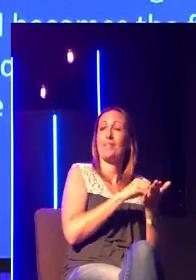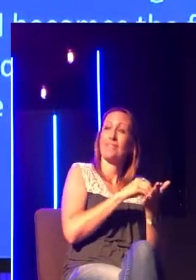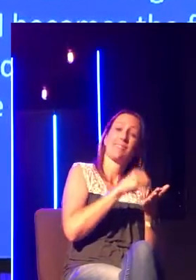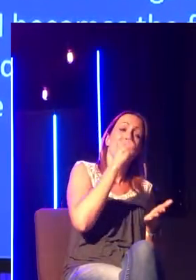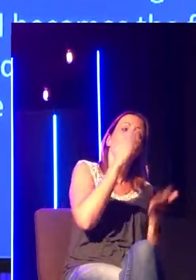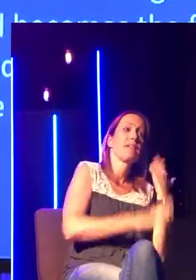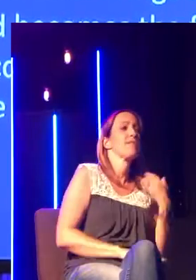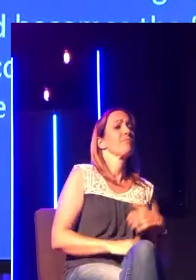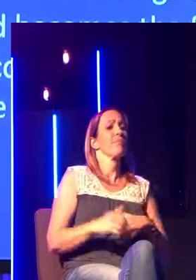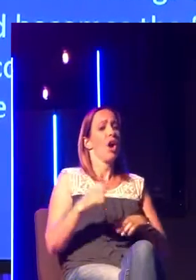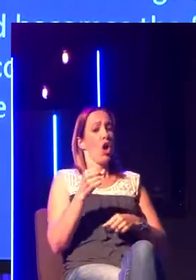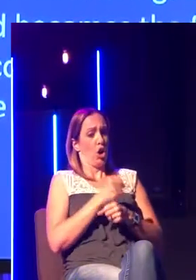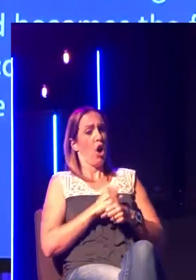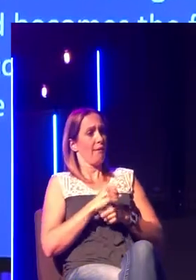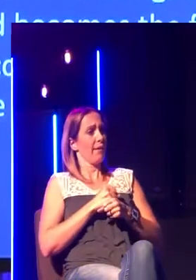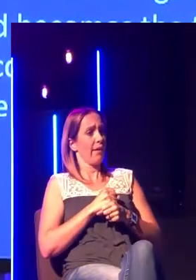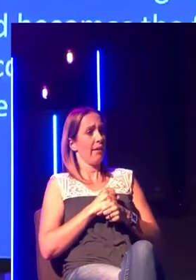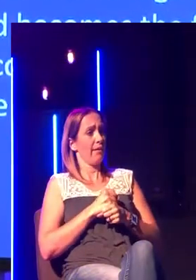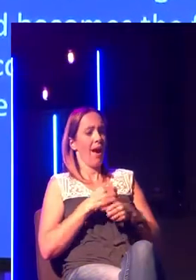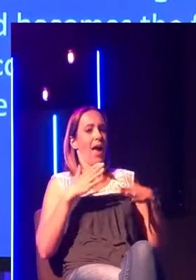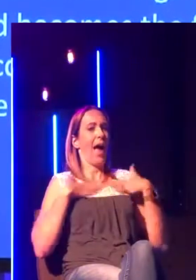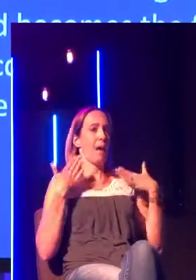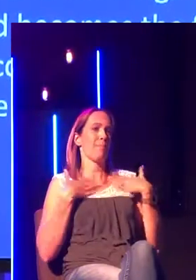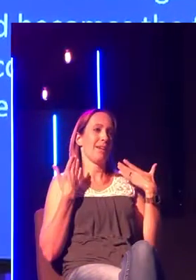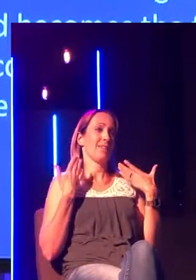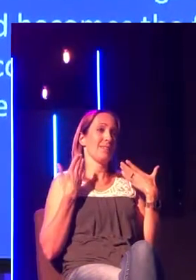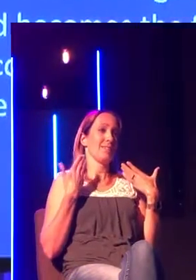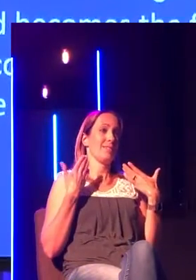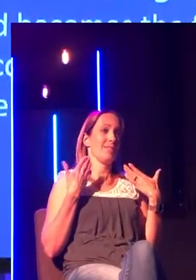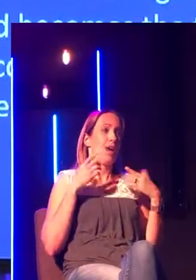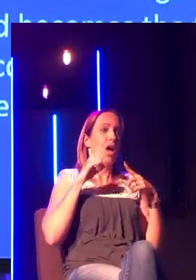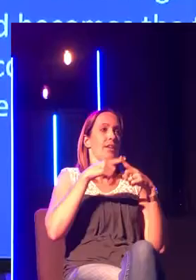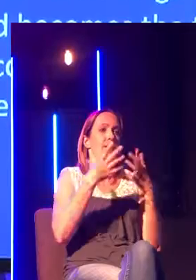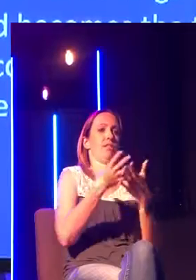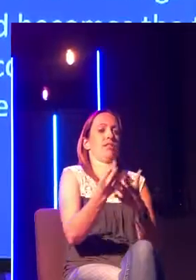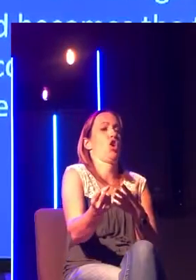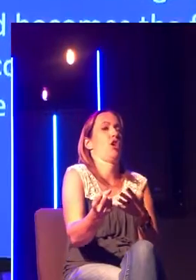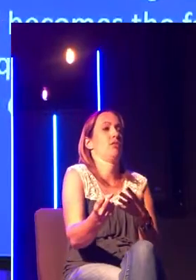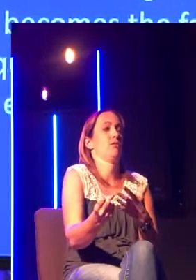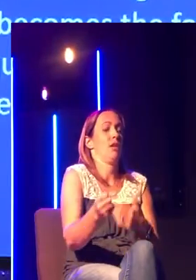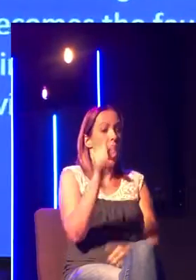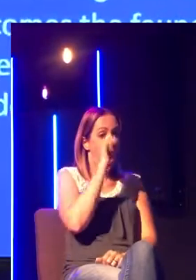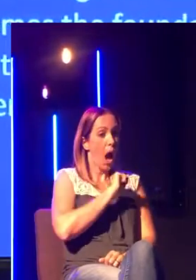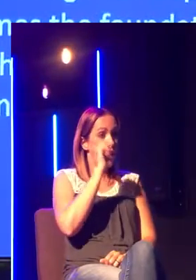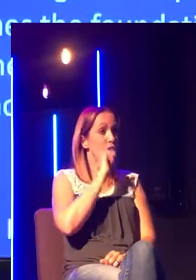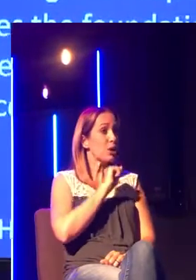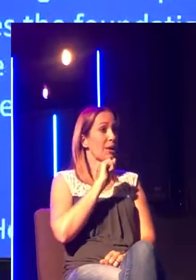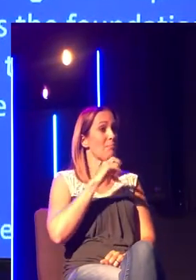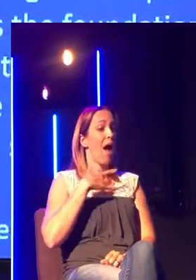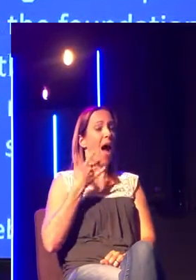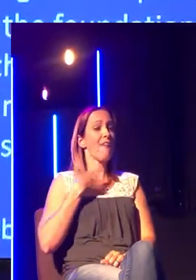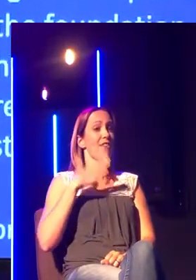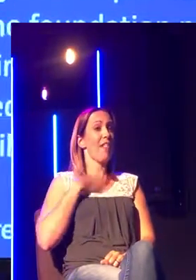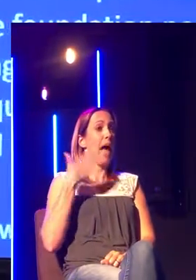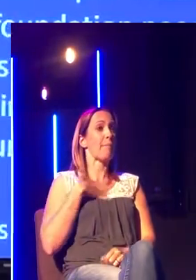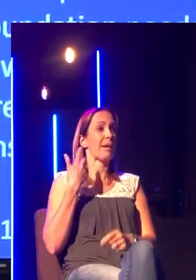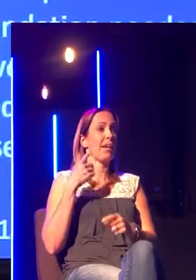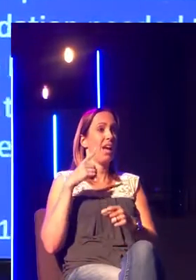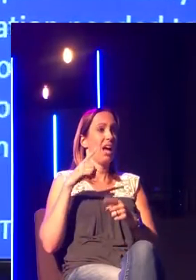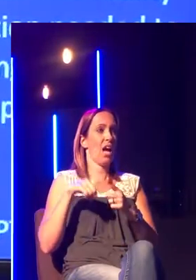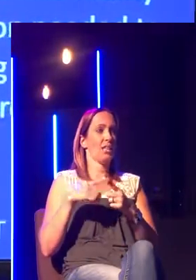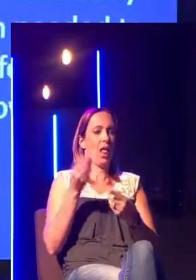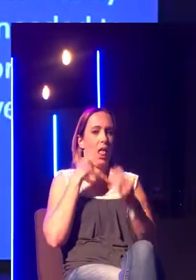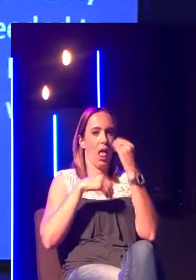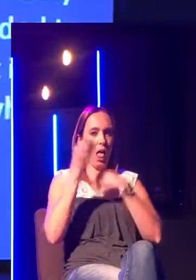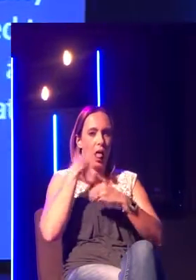Coffee brings me happiness until it's gone. Ice cream brings me happiness until I eat that half gallon of ice cream in one